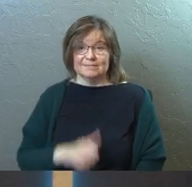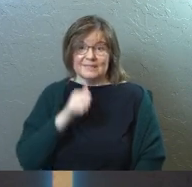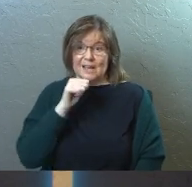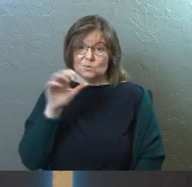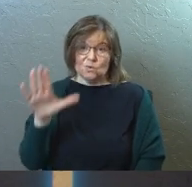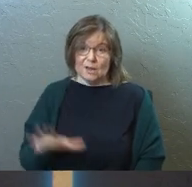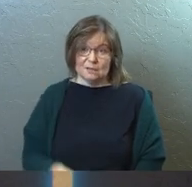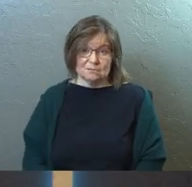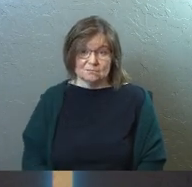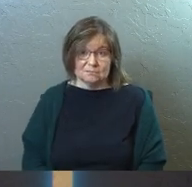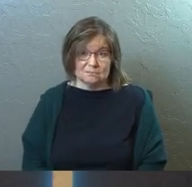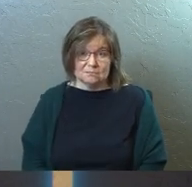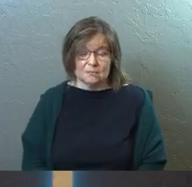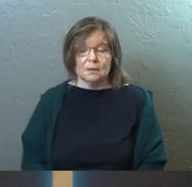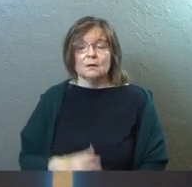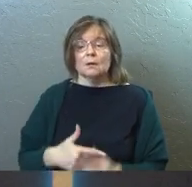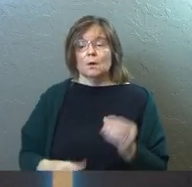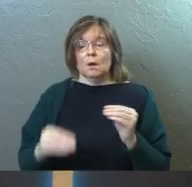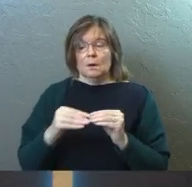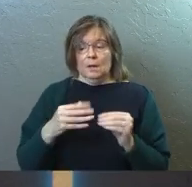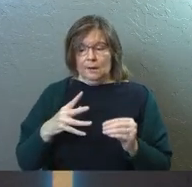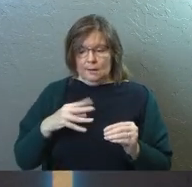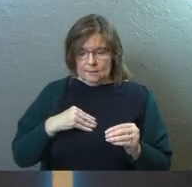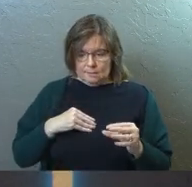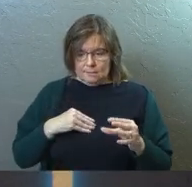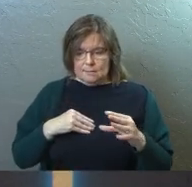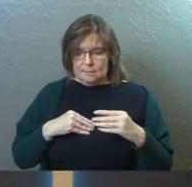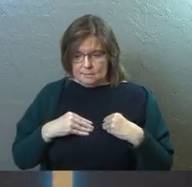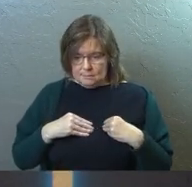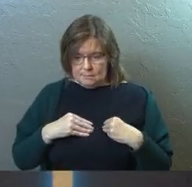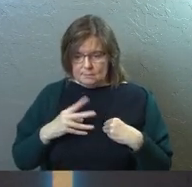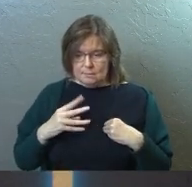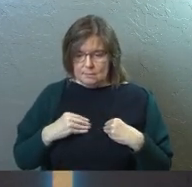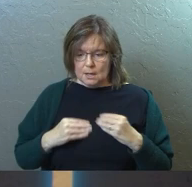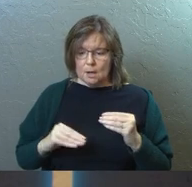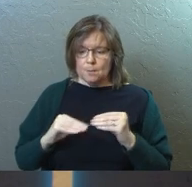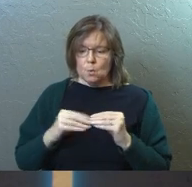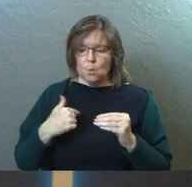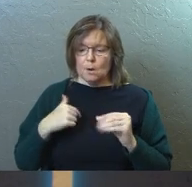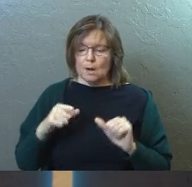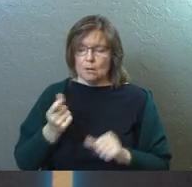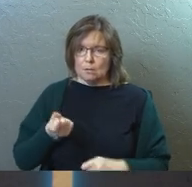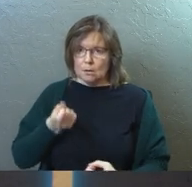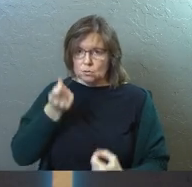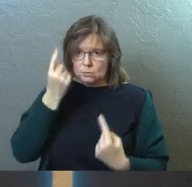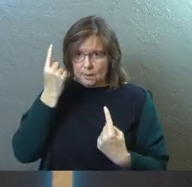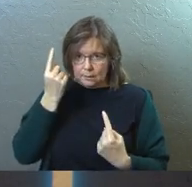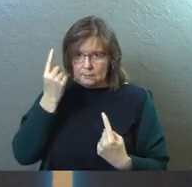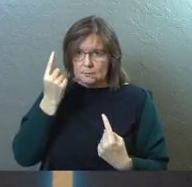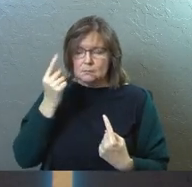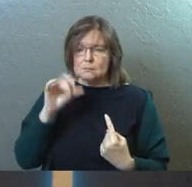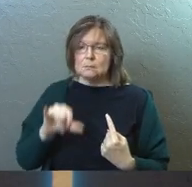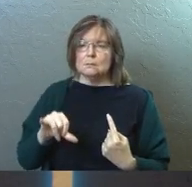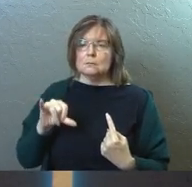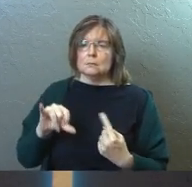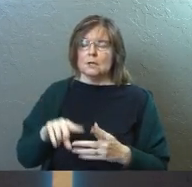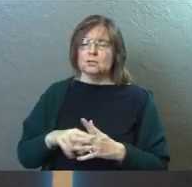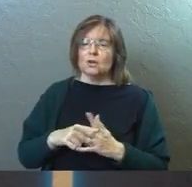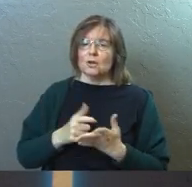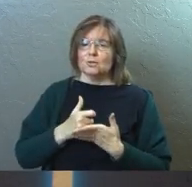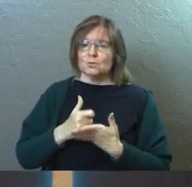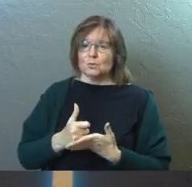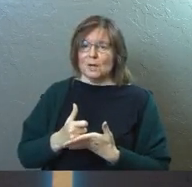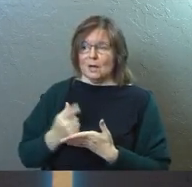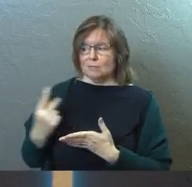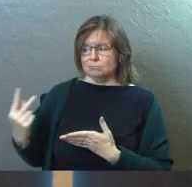Not so great. And the more that I accept and the more that I can understand, it starts to